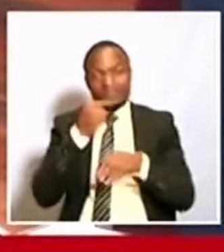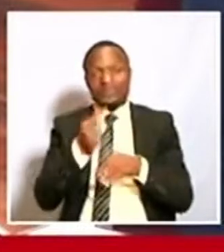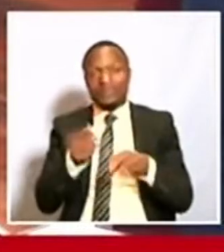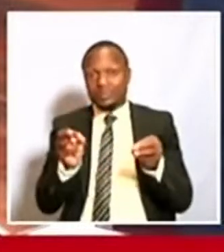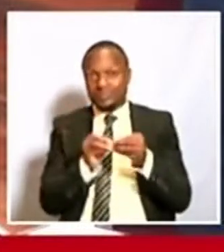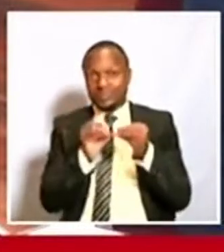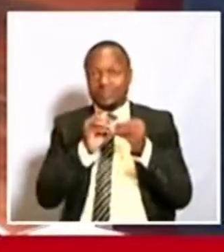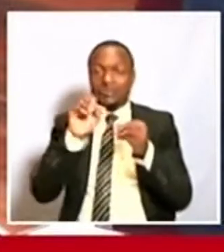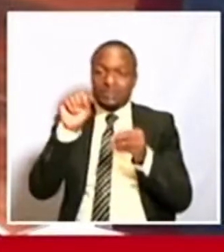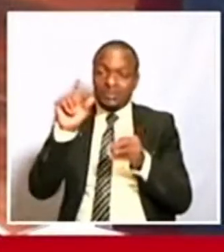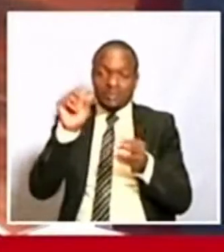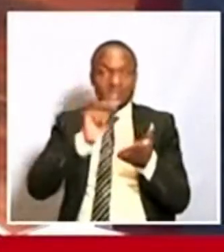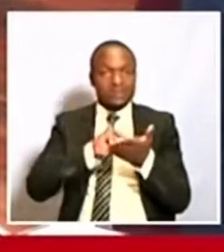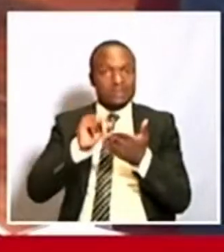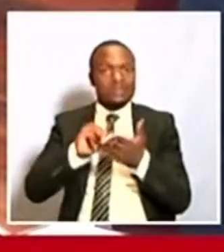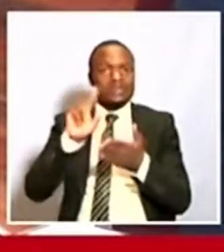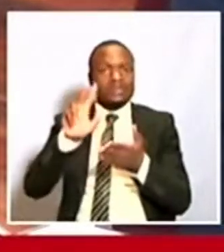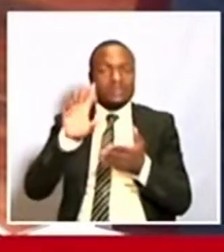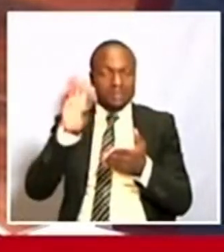total of